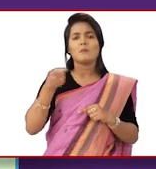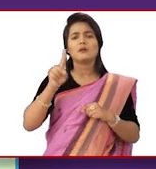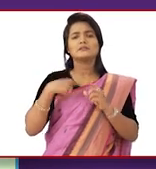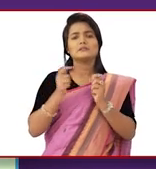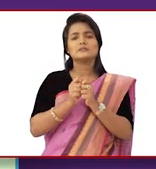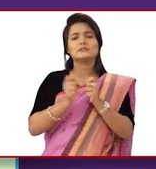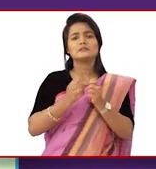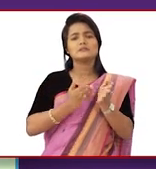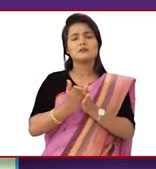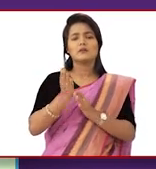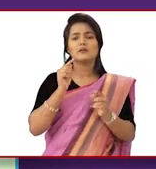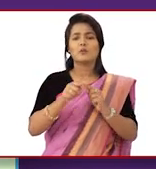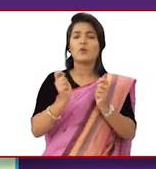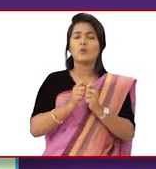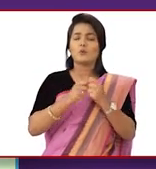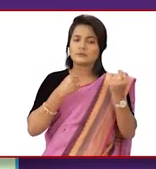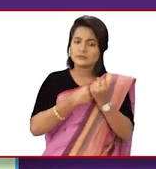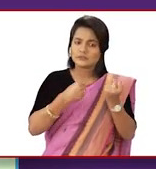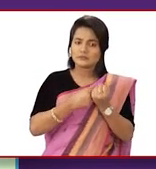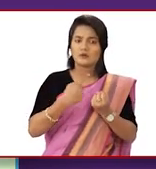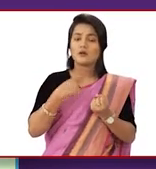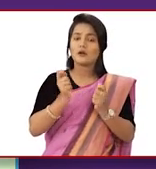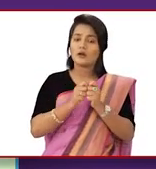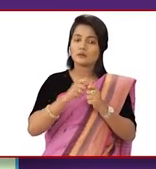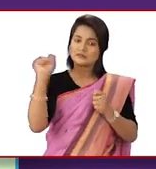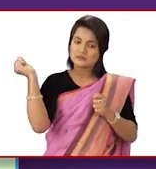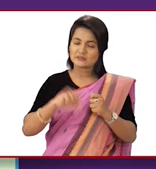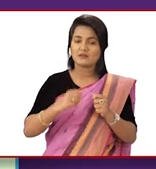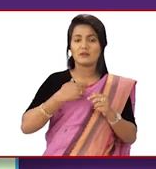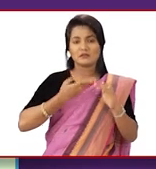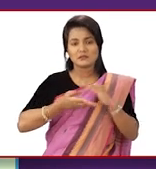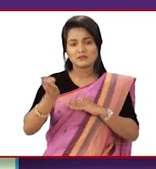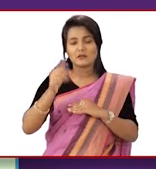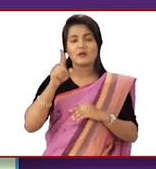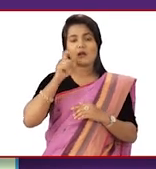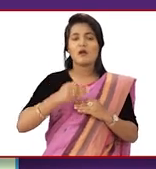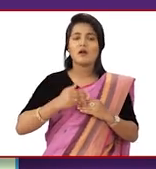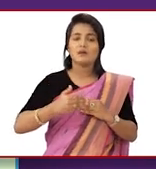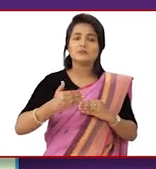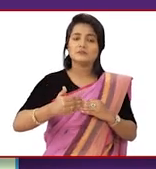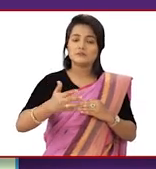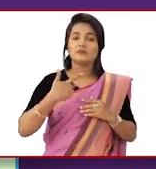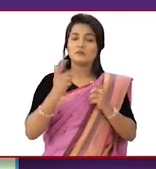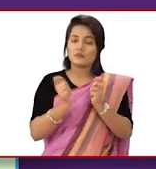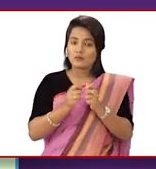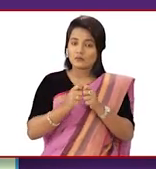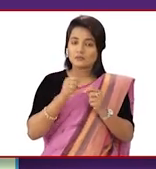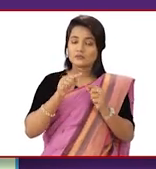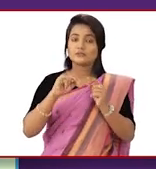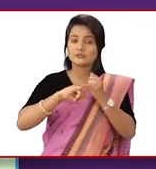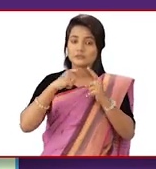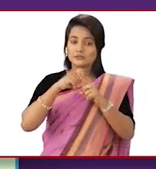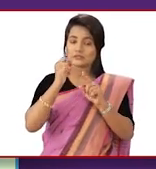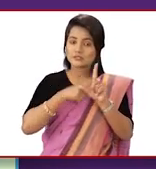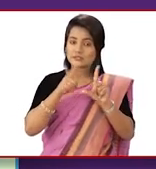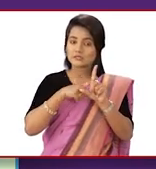the more portion of jobs. Sometimes we have to let go and let things flow and let your work and let your skills speak for